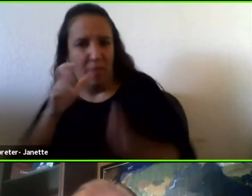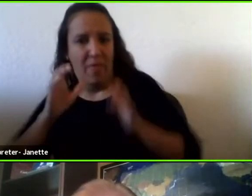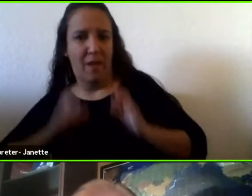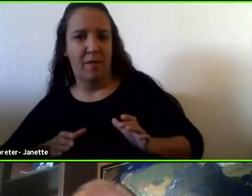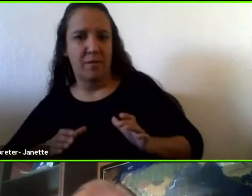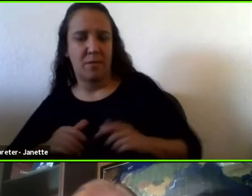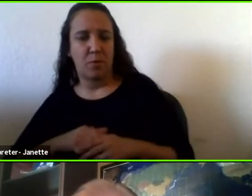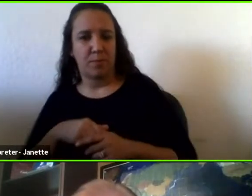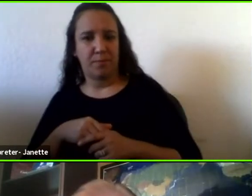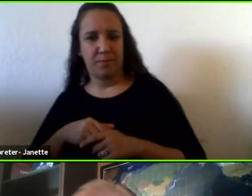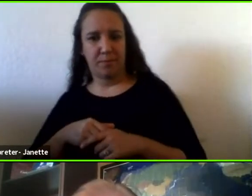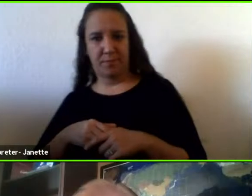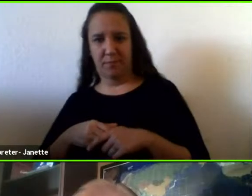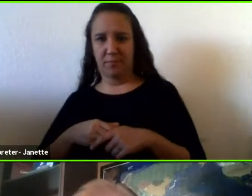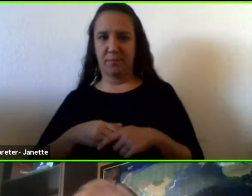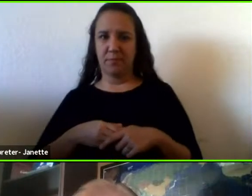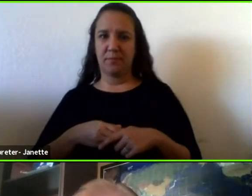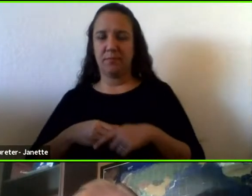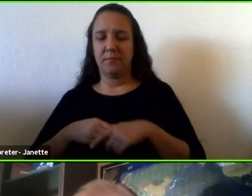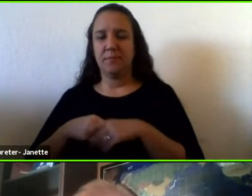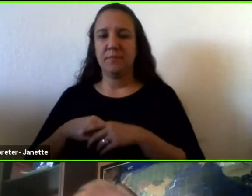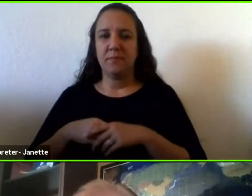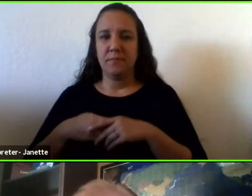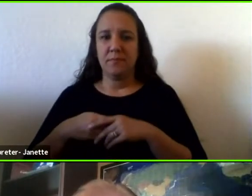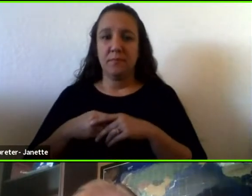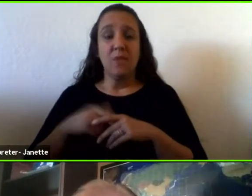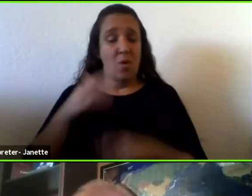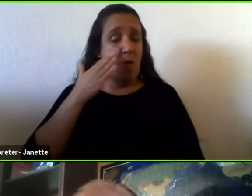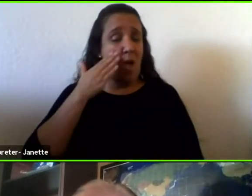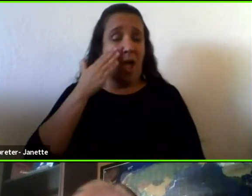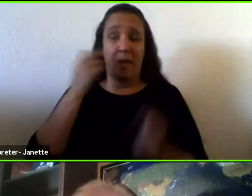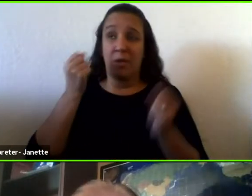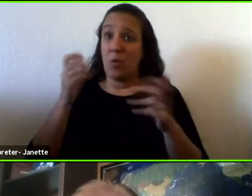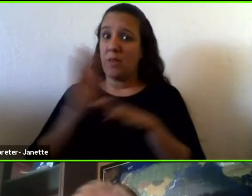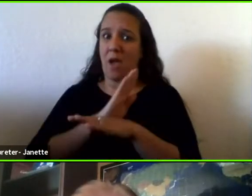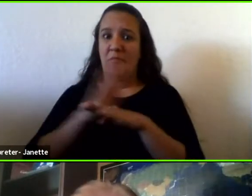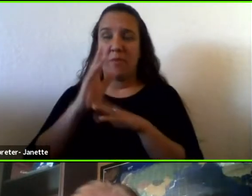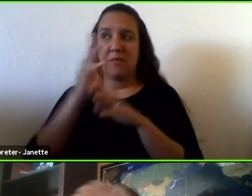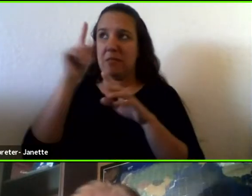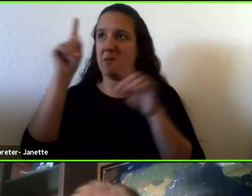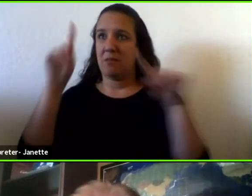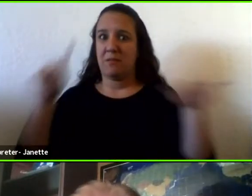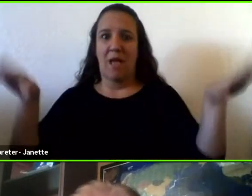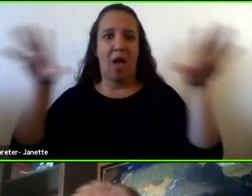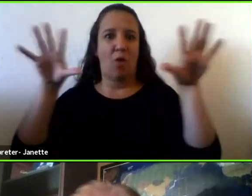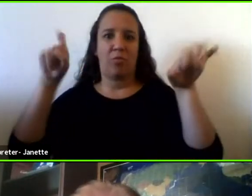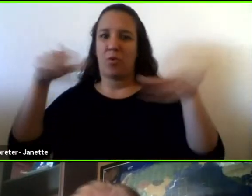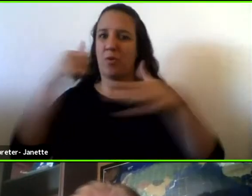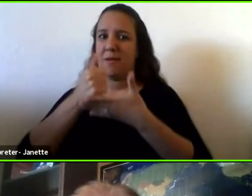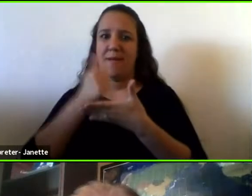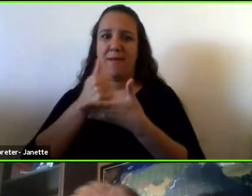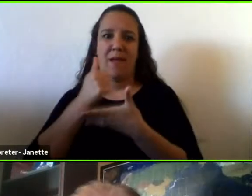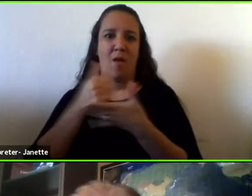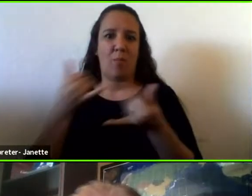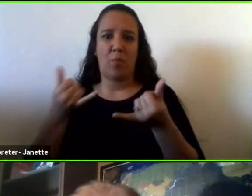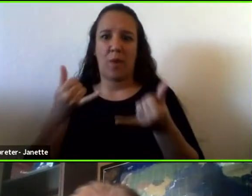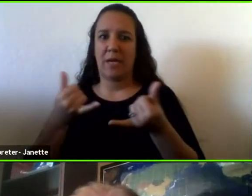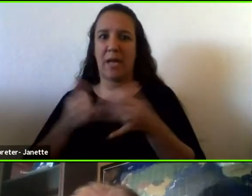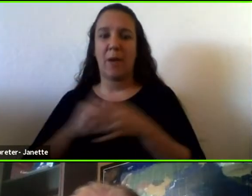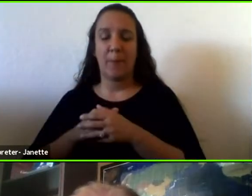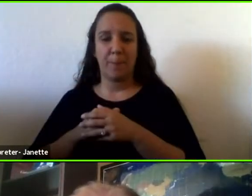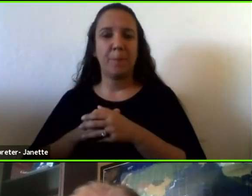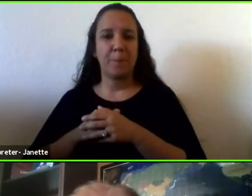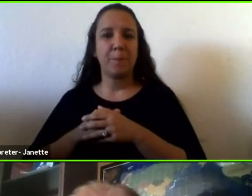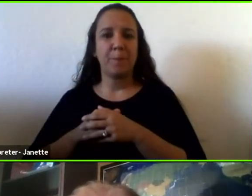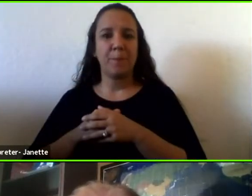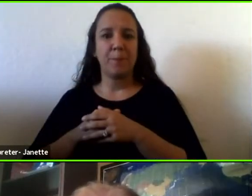what I do because I know a lot of businesses out there that need help and need a sounding board. So the one thing that you